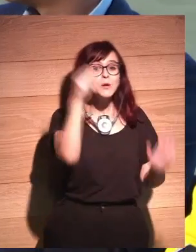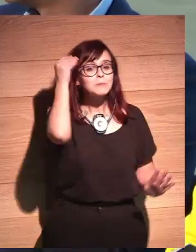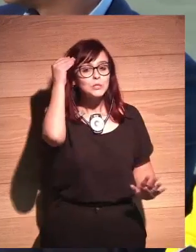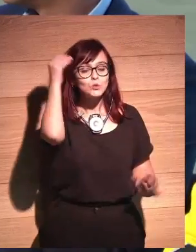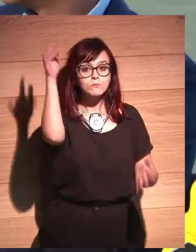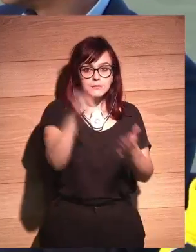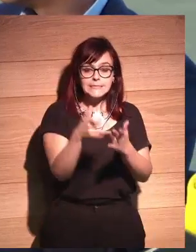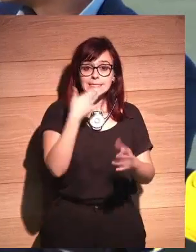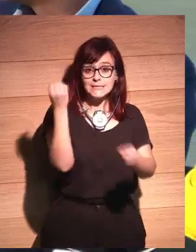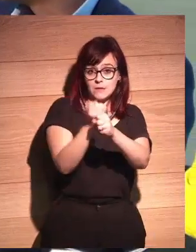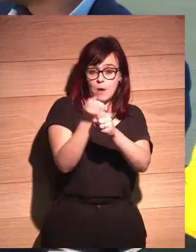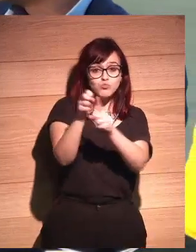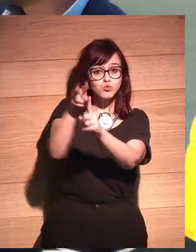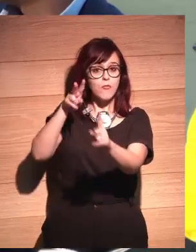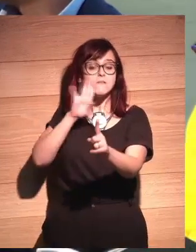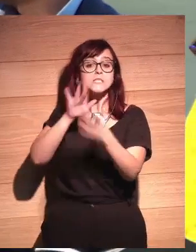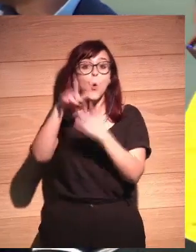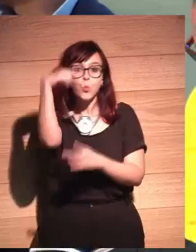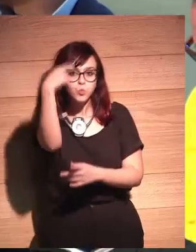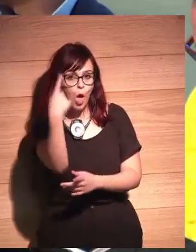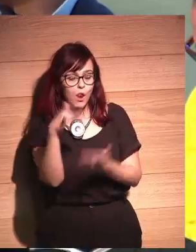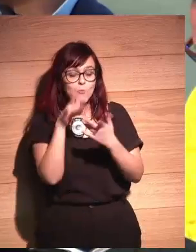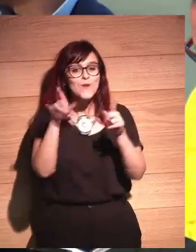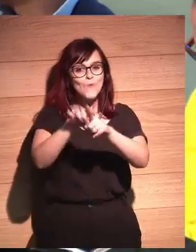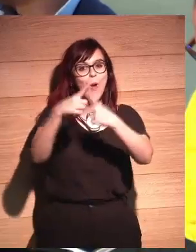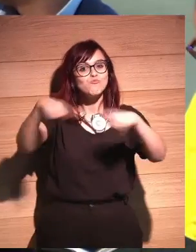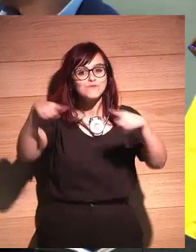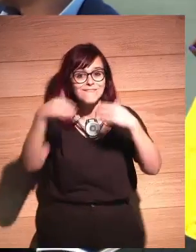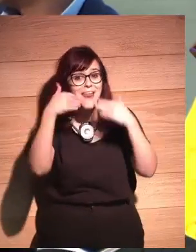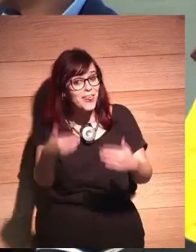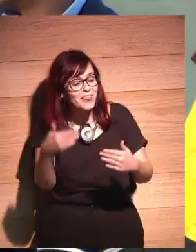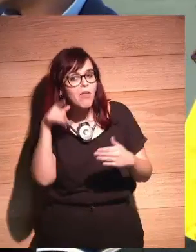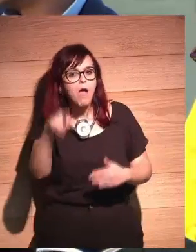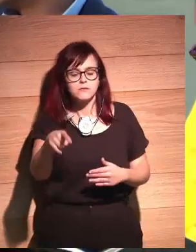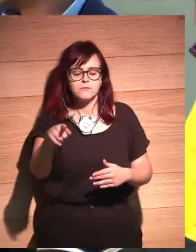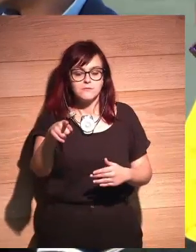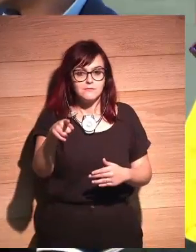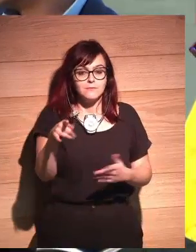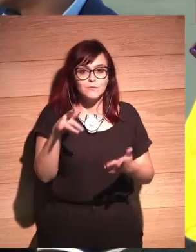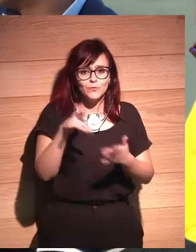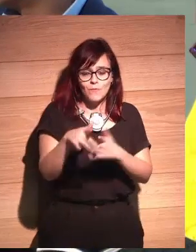culture, in this case music, it's just as much important to find out how do you